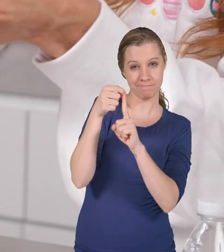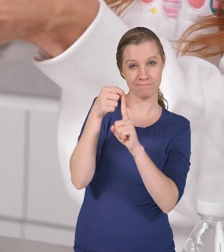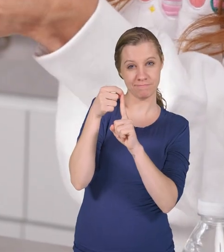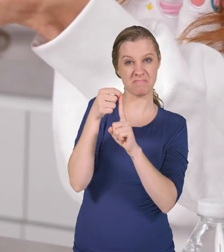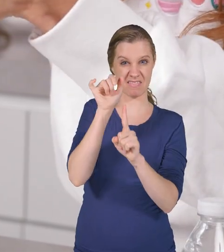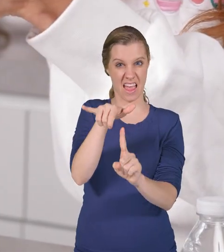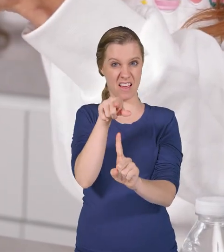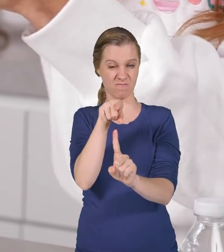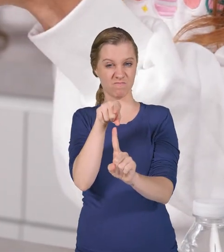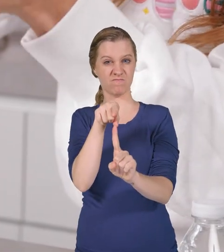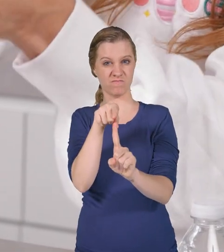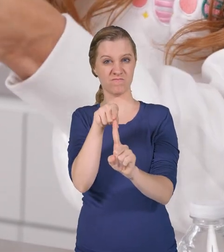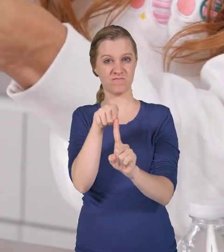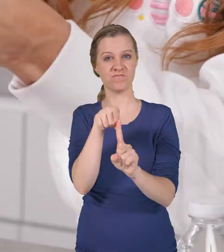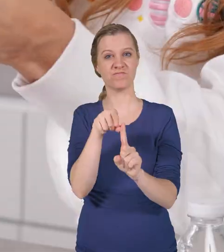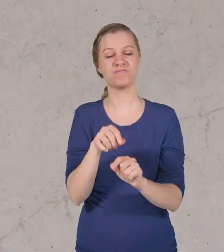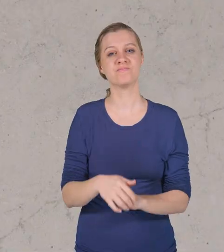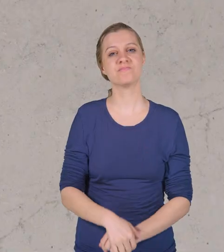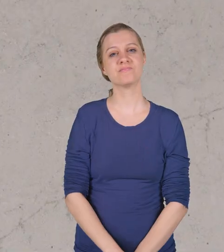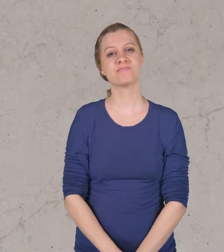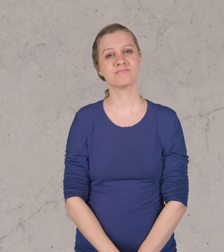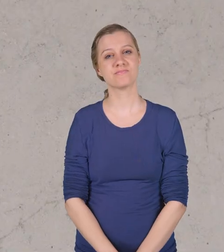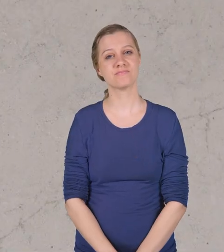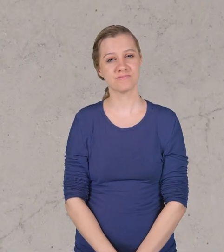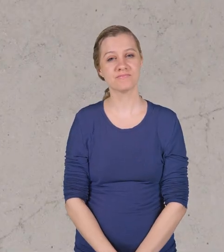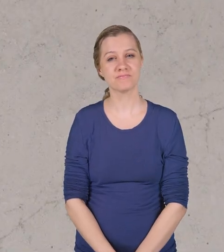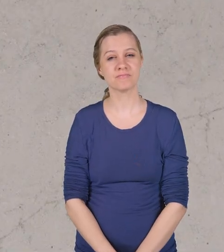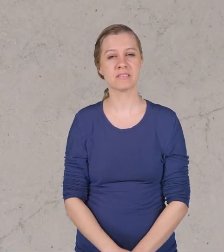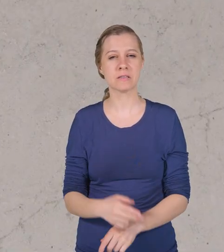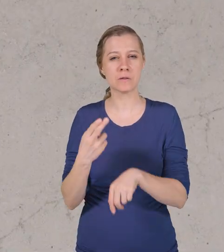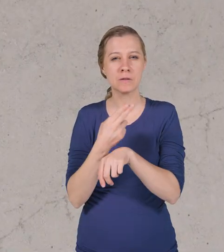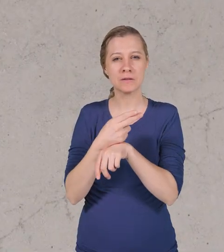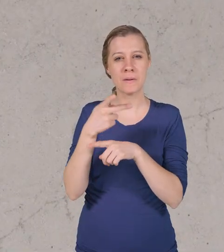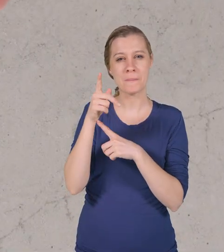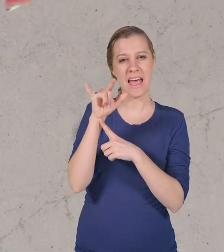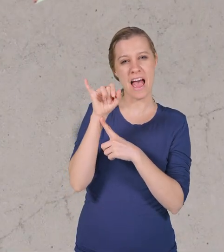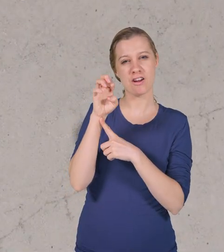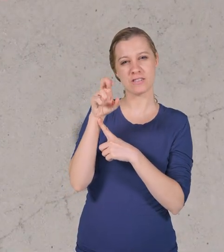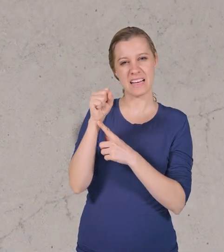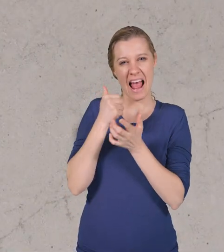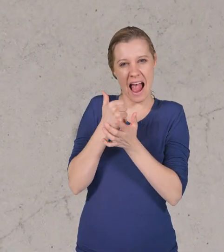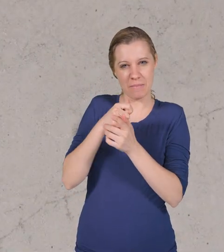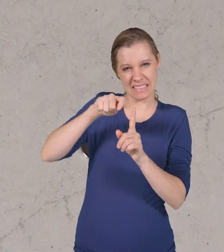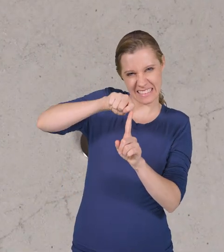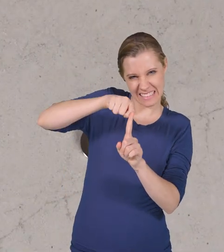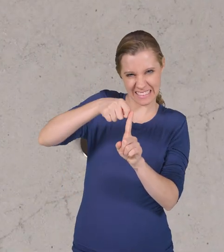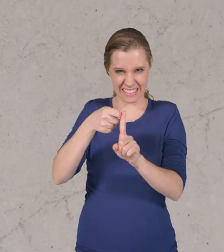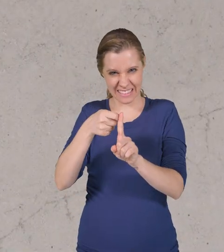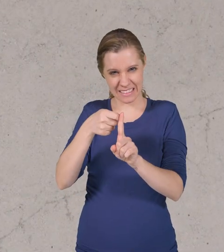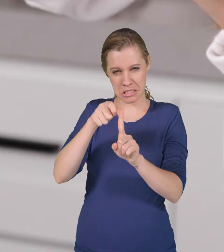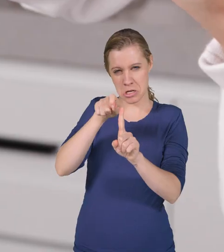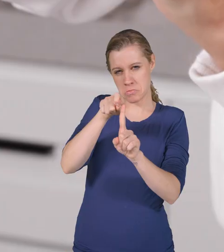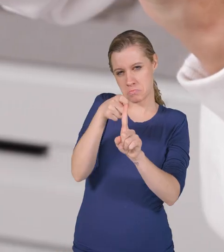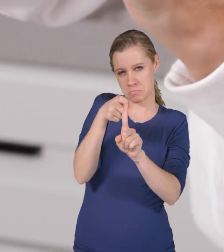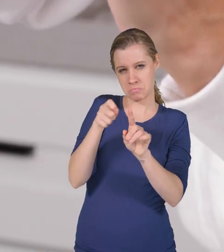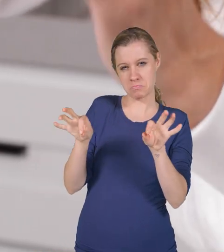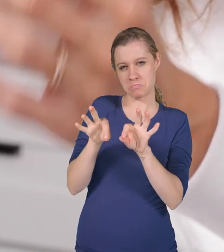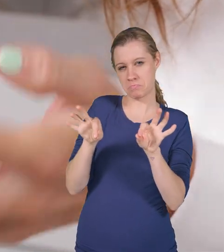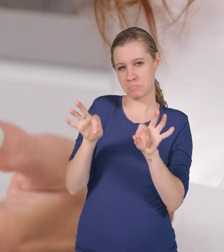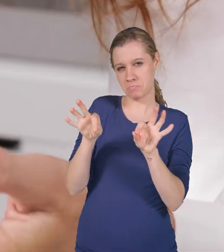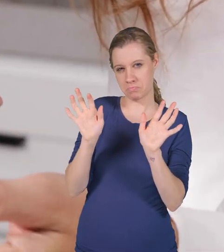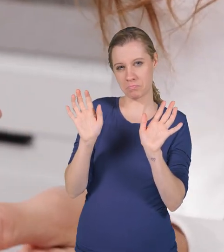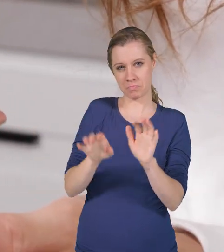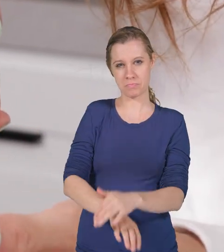top, just like so, and you might wanna use your pliers to help you do this. Bend